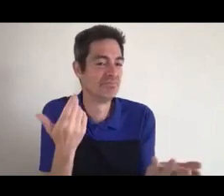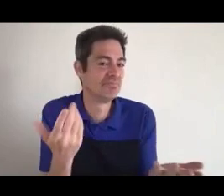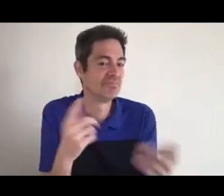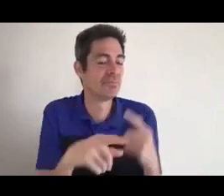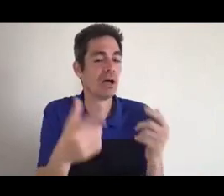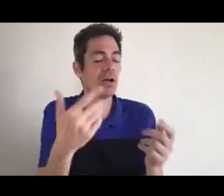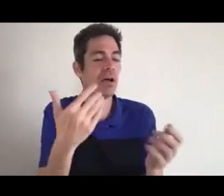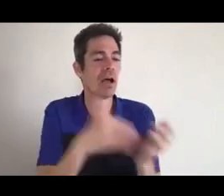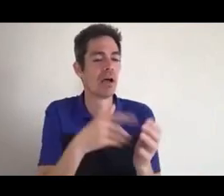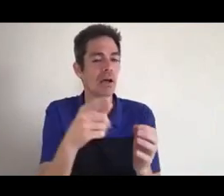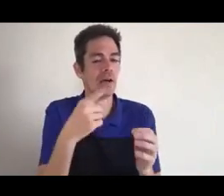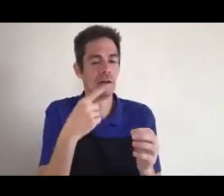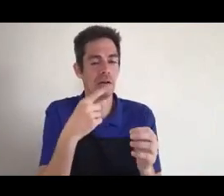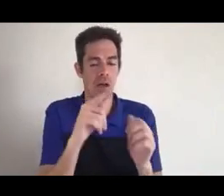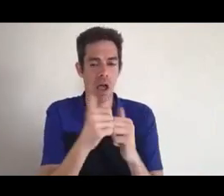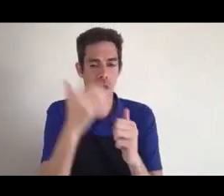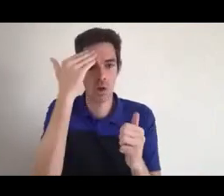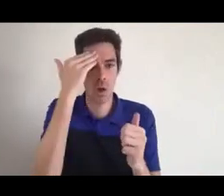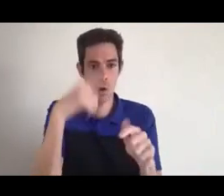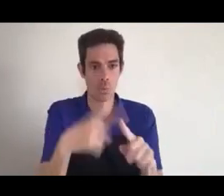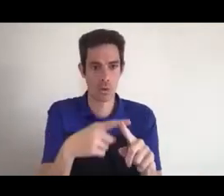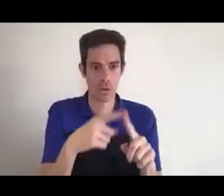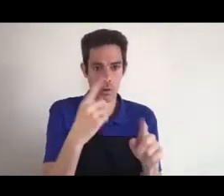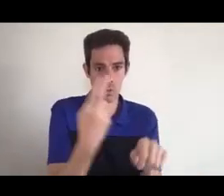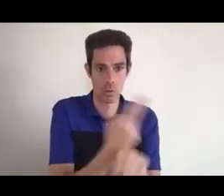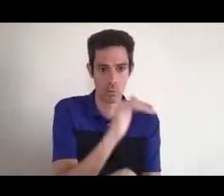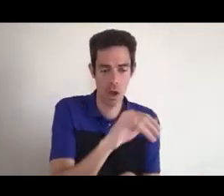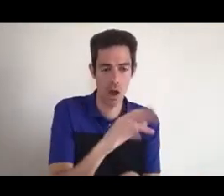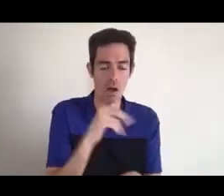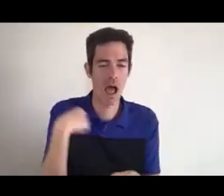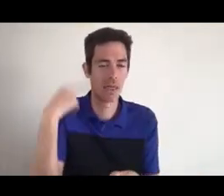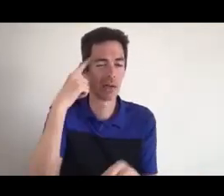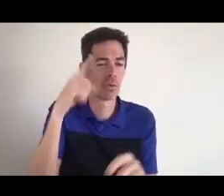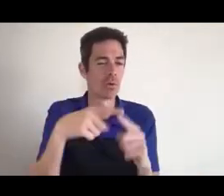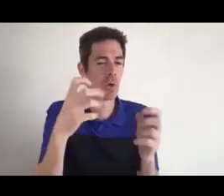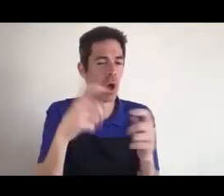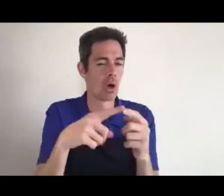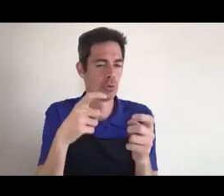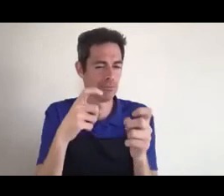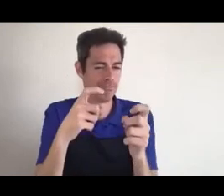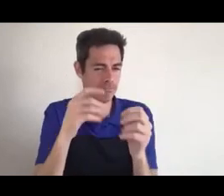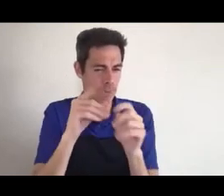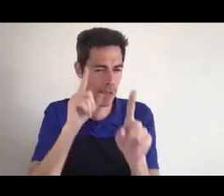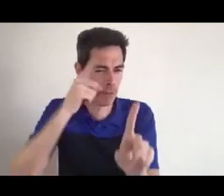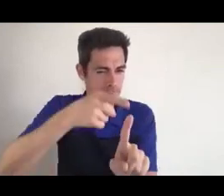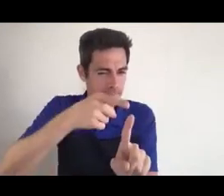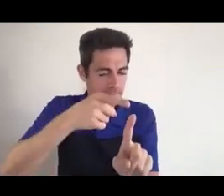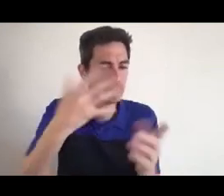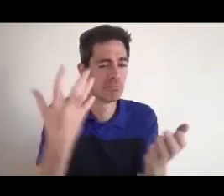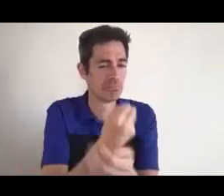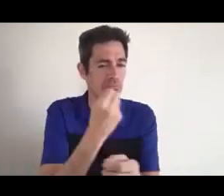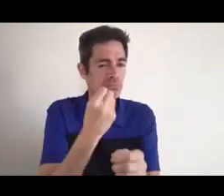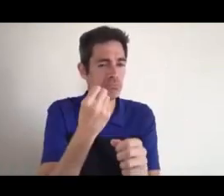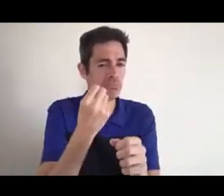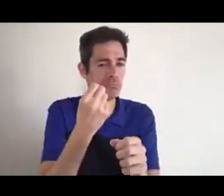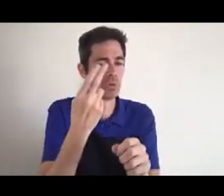So, but again, how do you know when to use that? I think